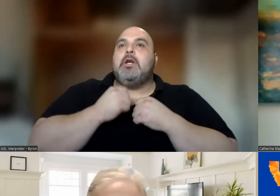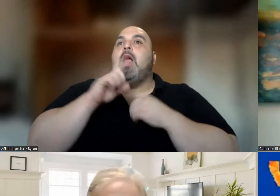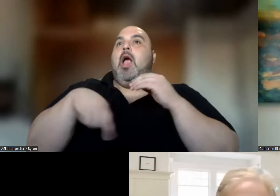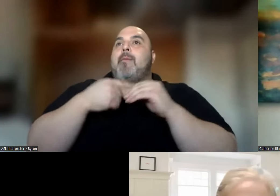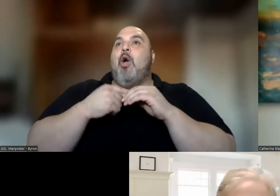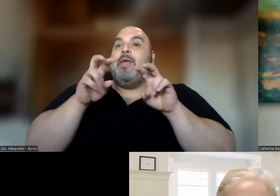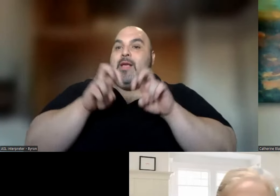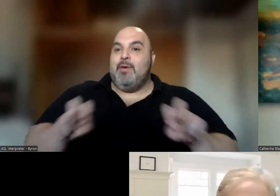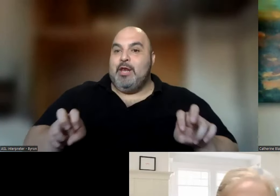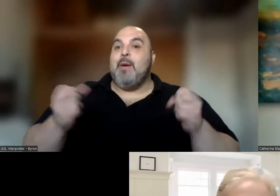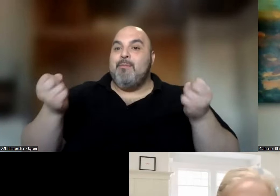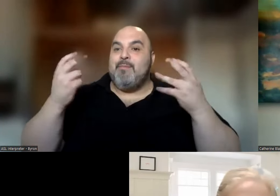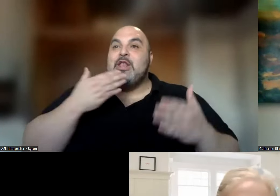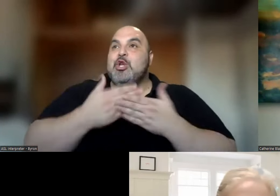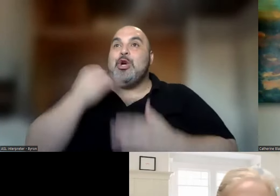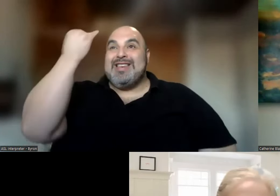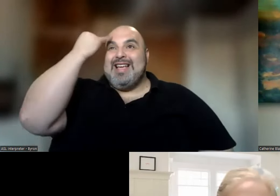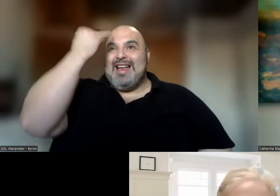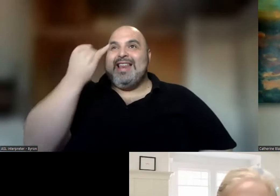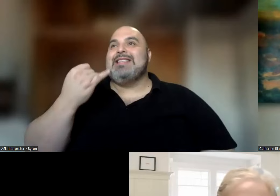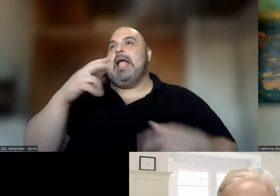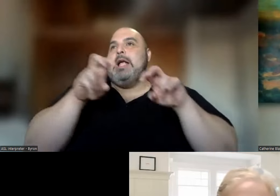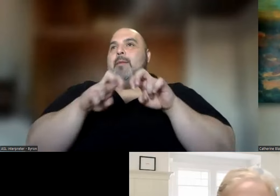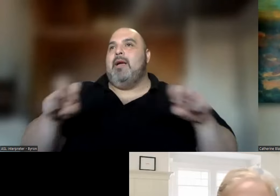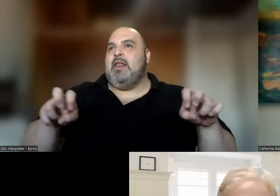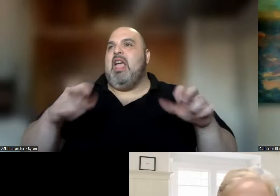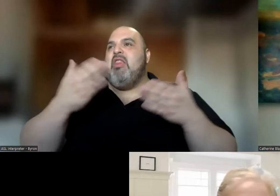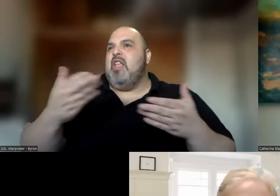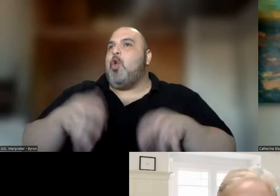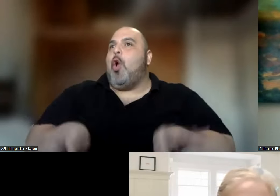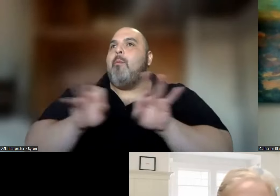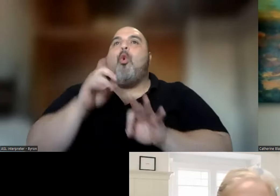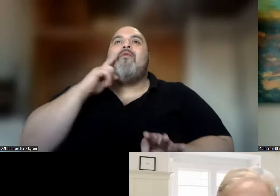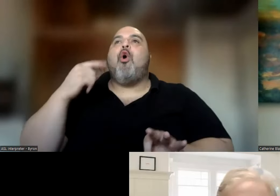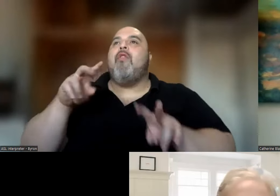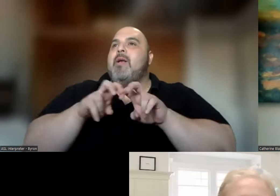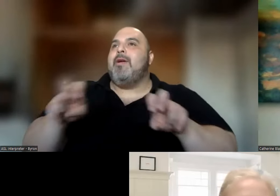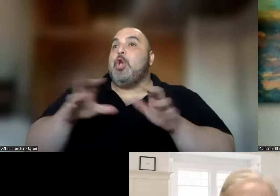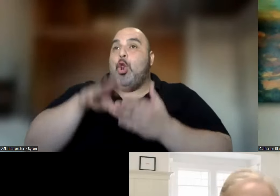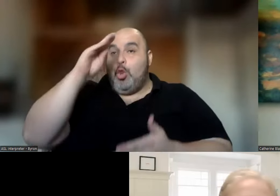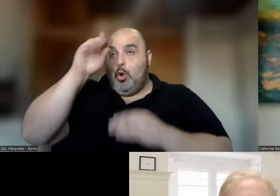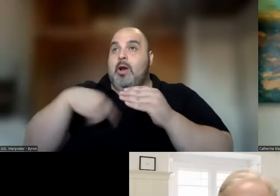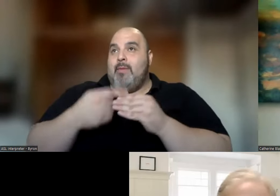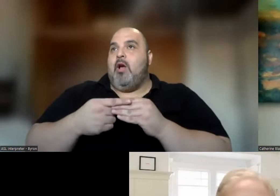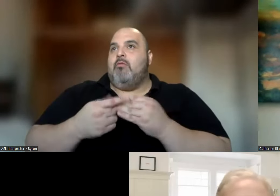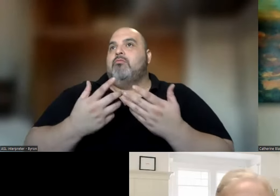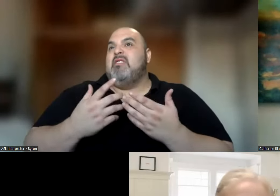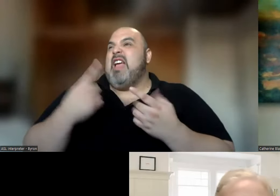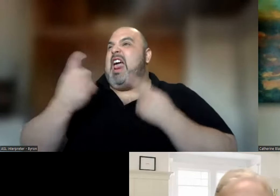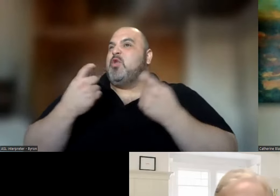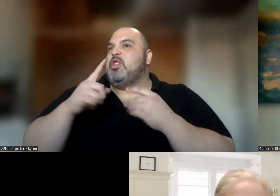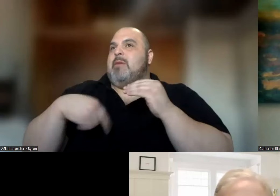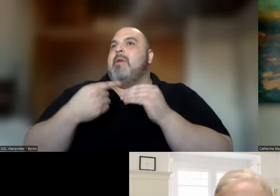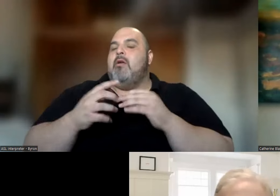committee is lots of good ideas and sort of committee things that are important to the committee to learn about and become informed about and ask questions about.